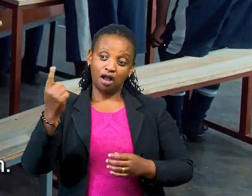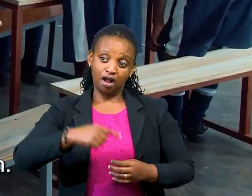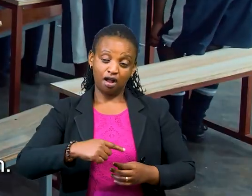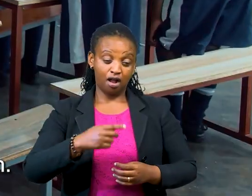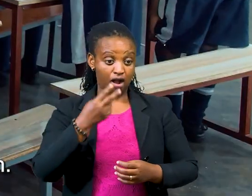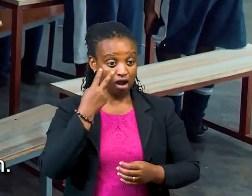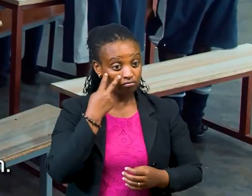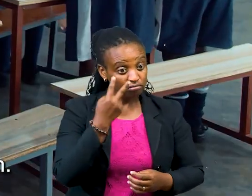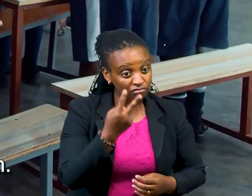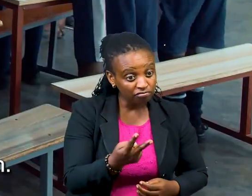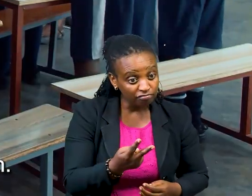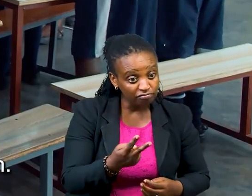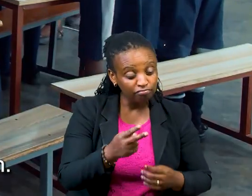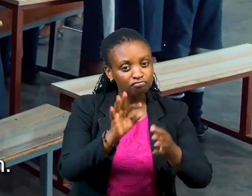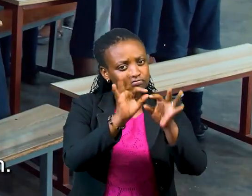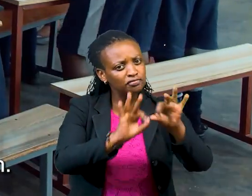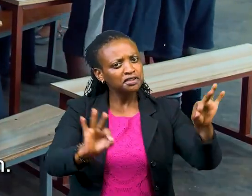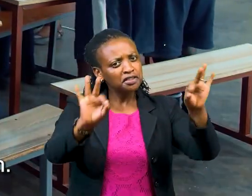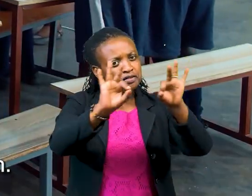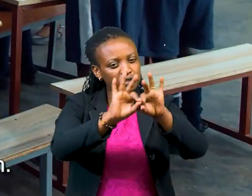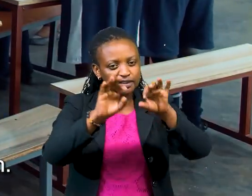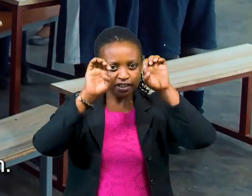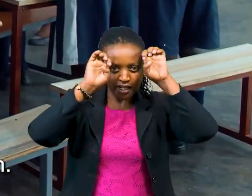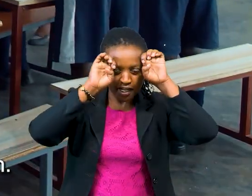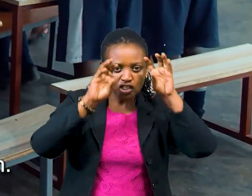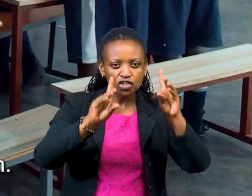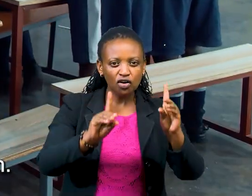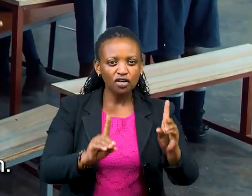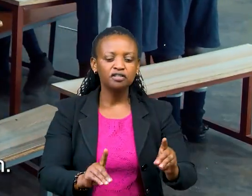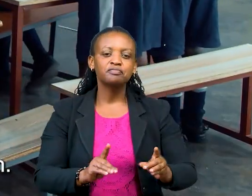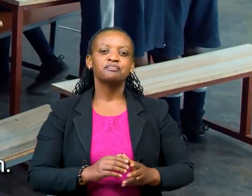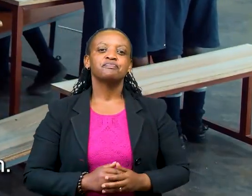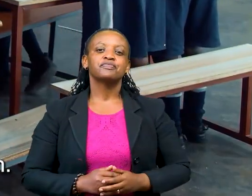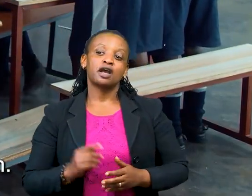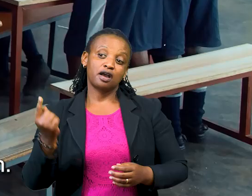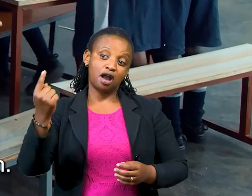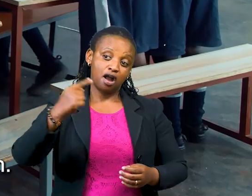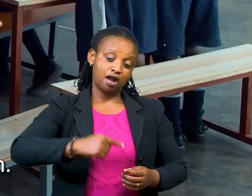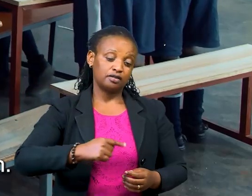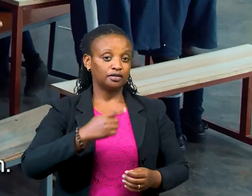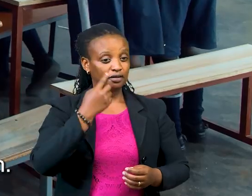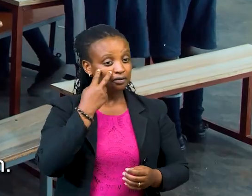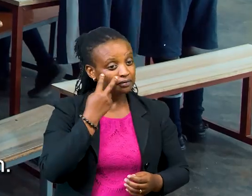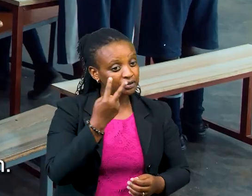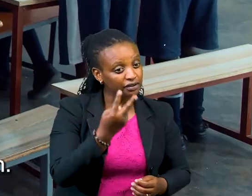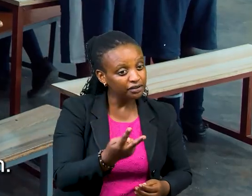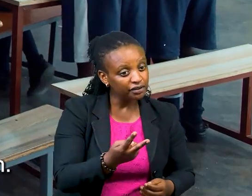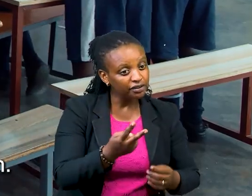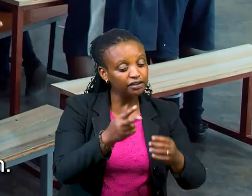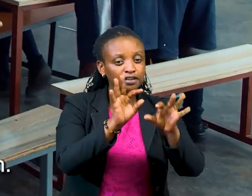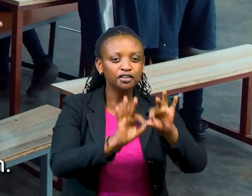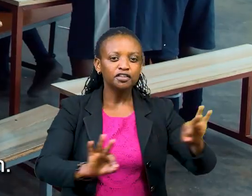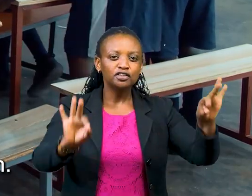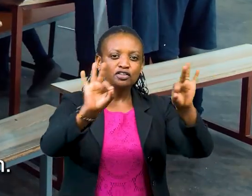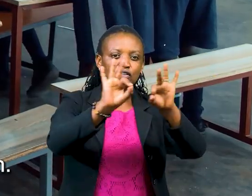Come and see the use of education. Come and see.